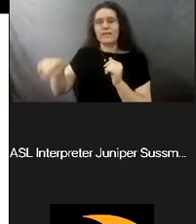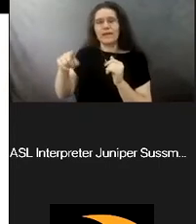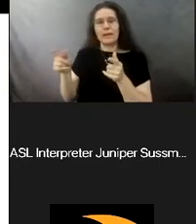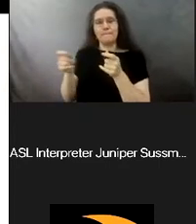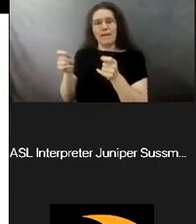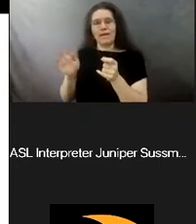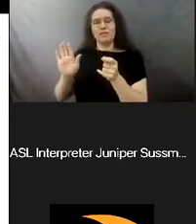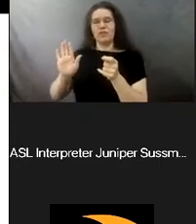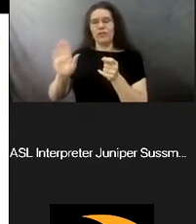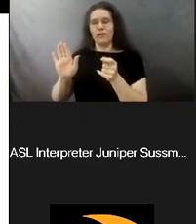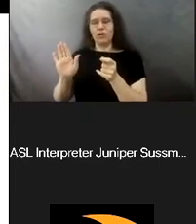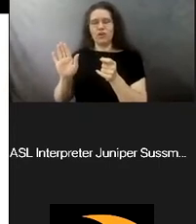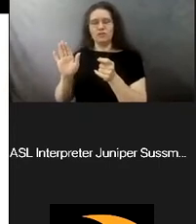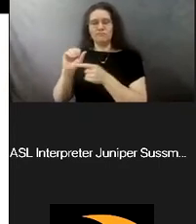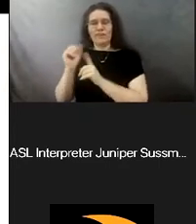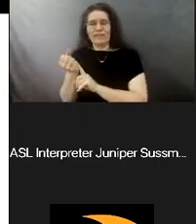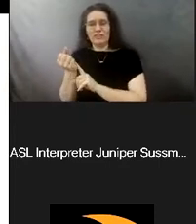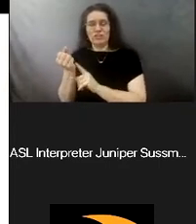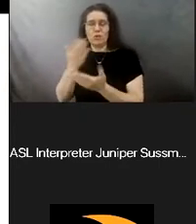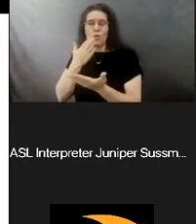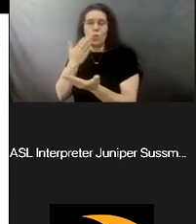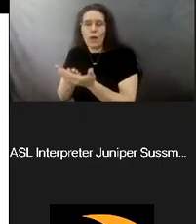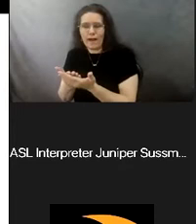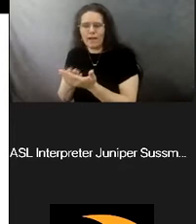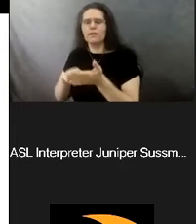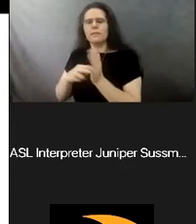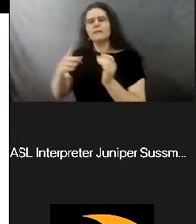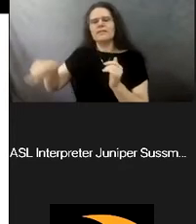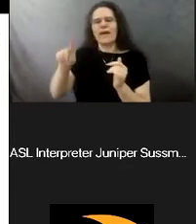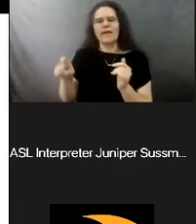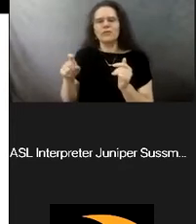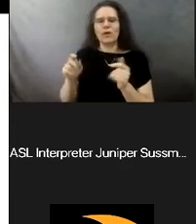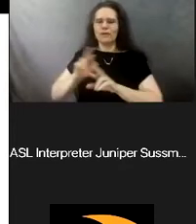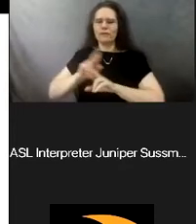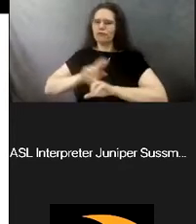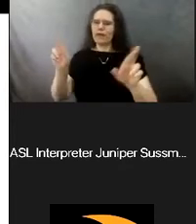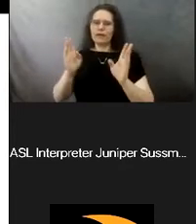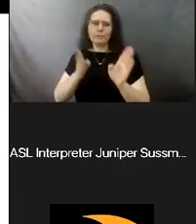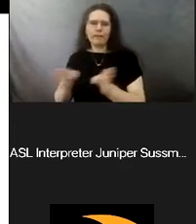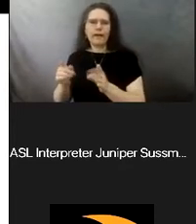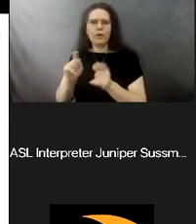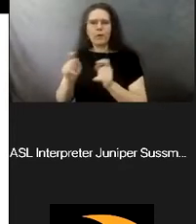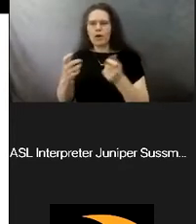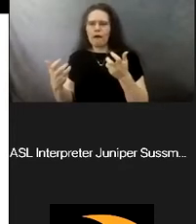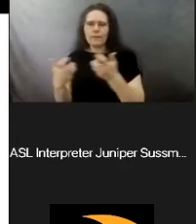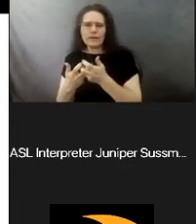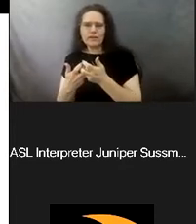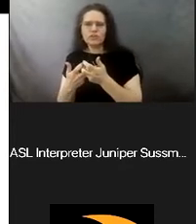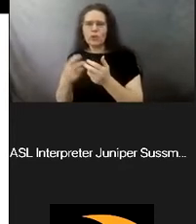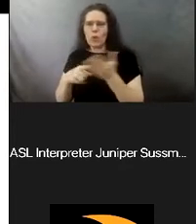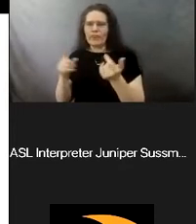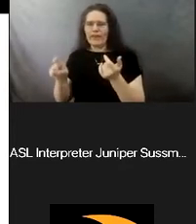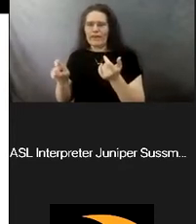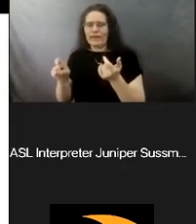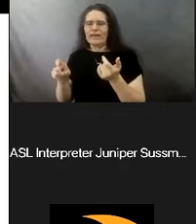chronic condition, it's incredibly important for them to be able to have different plans in place or accommodations in place at school, which we'll talk